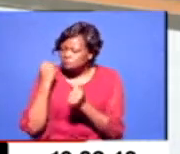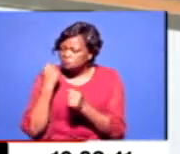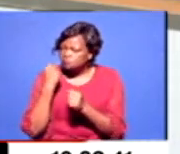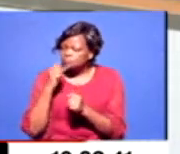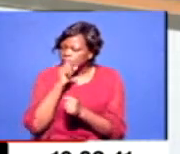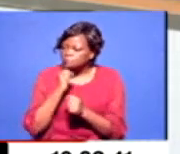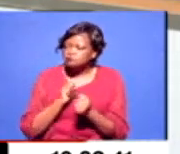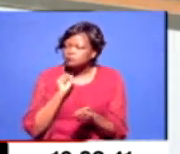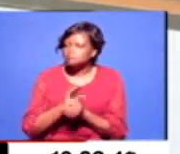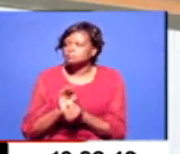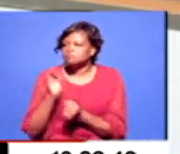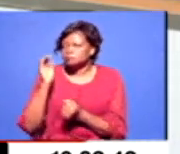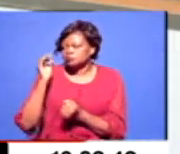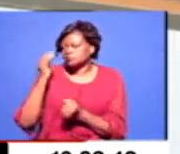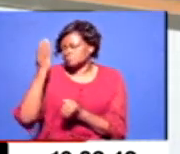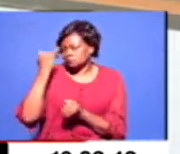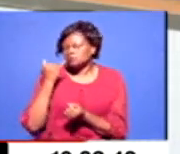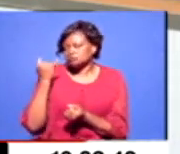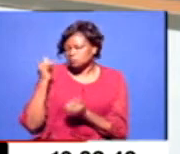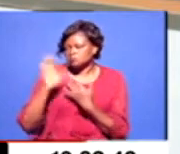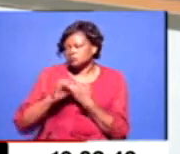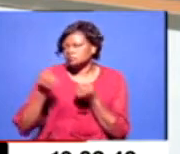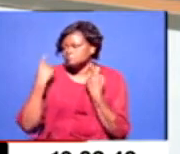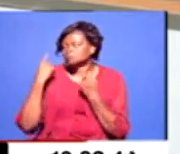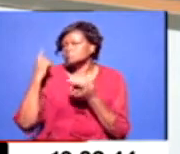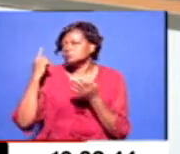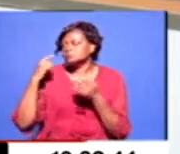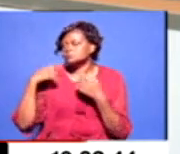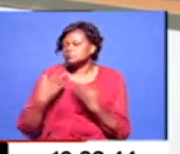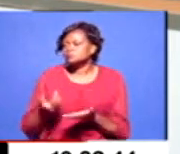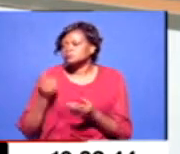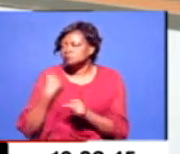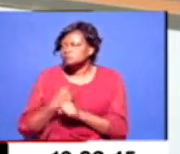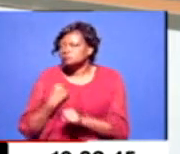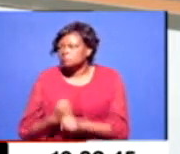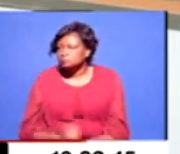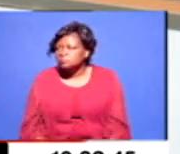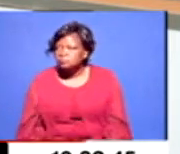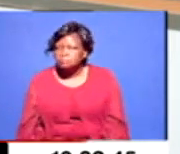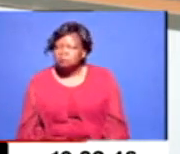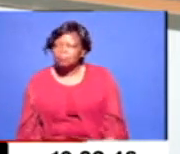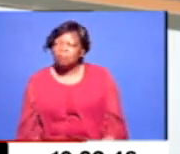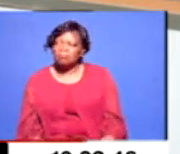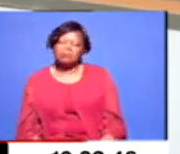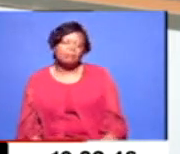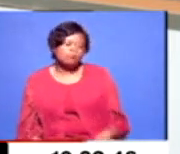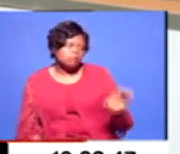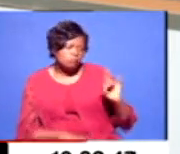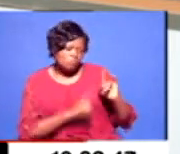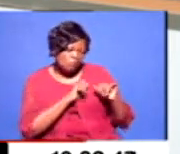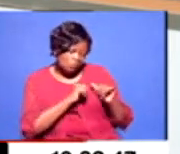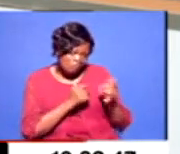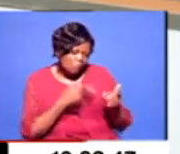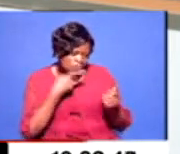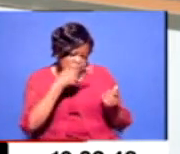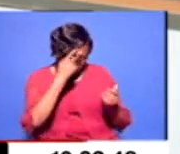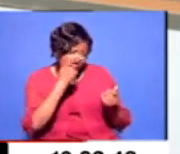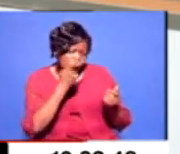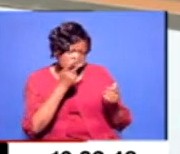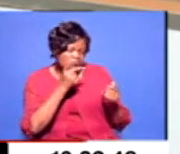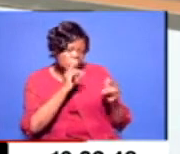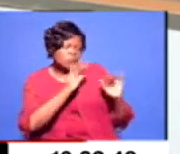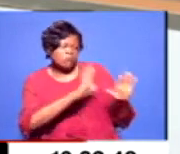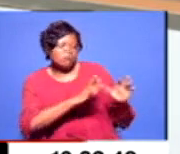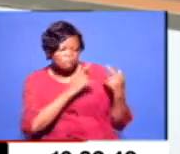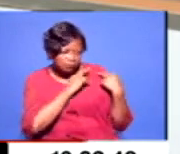to know how to go about it. Mm-hmm. Yes. And an interesting one, she's talking about parents abscording some of their